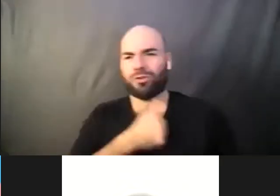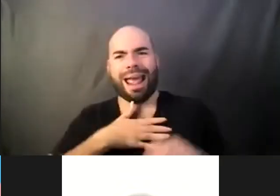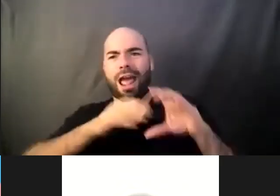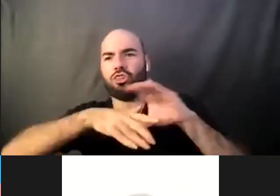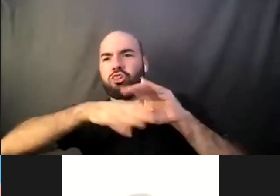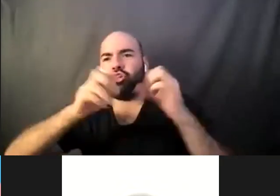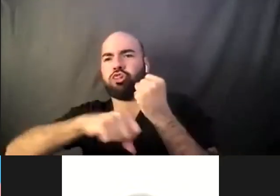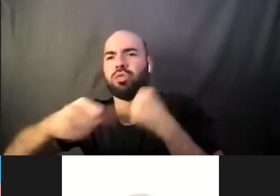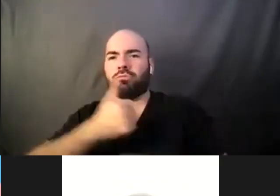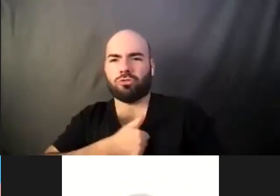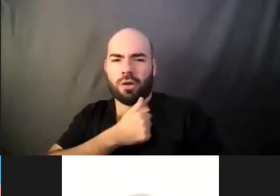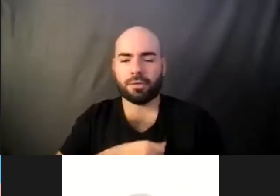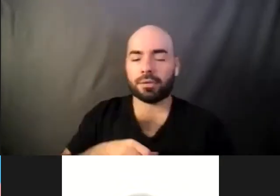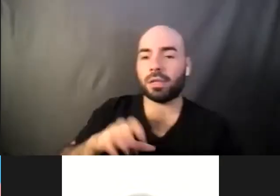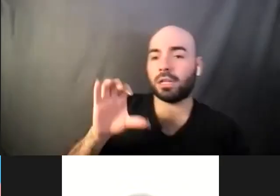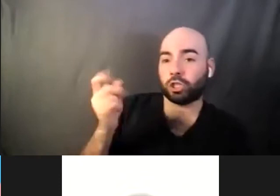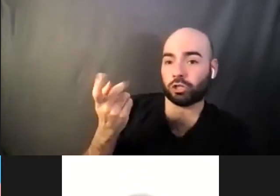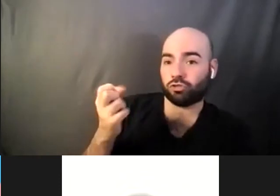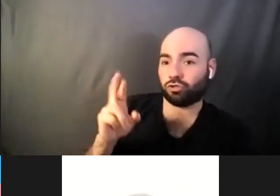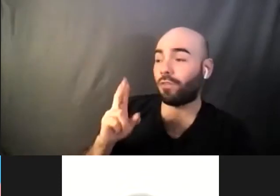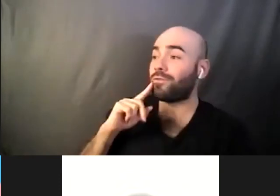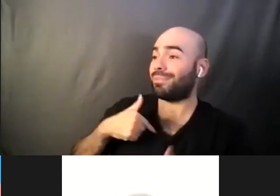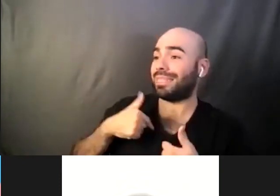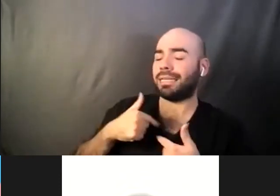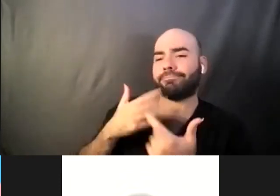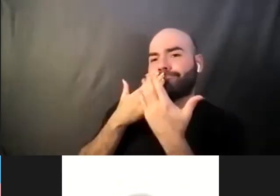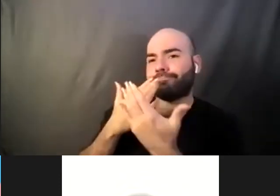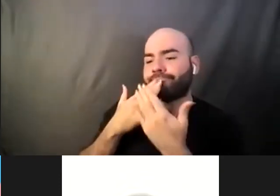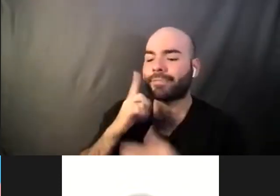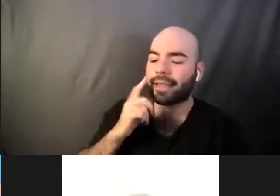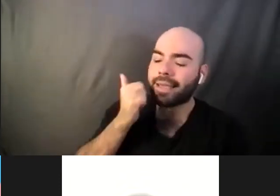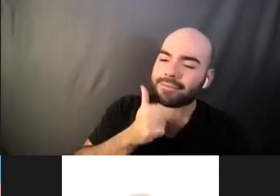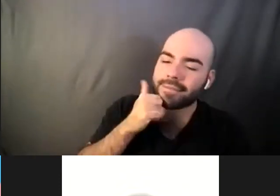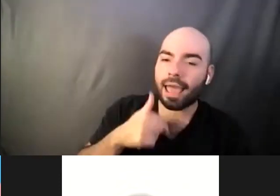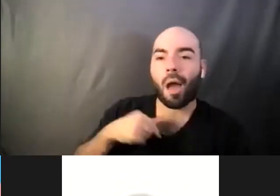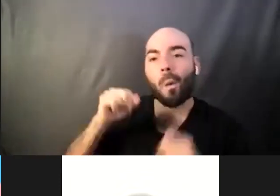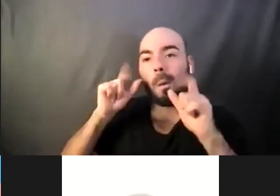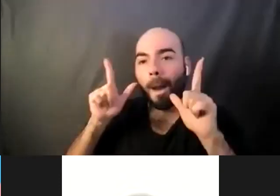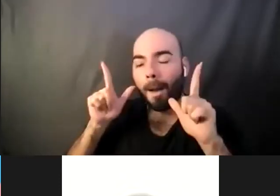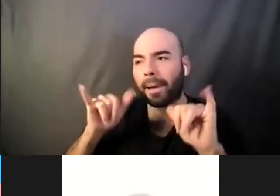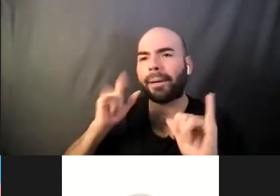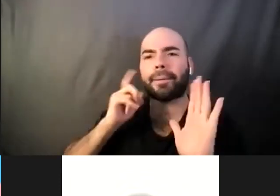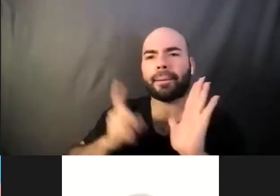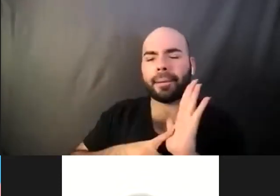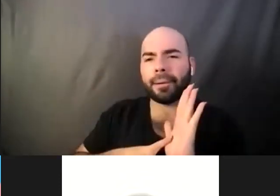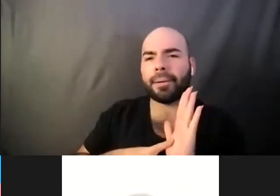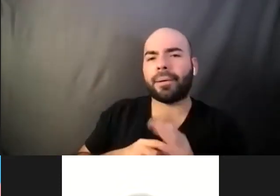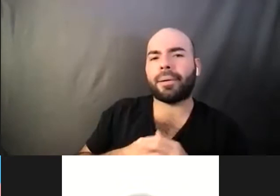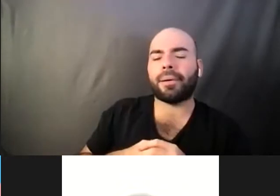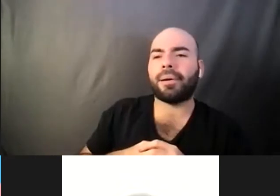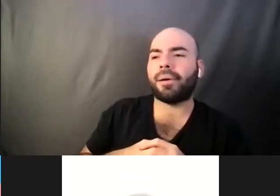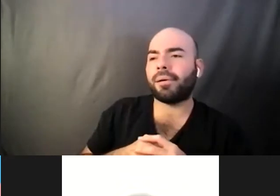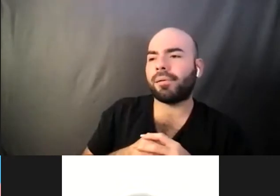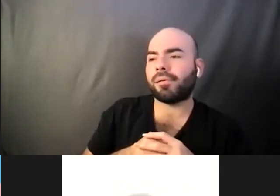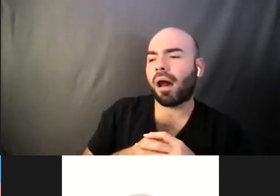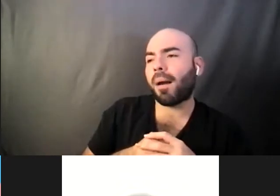think for me, gratitude. I think every day that I, like, wake up, I realize more and more that, like, you